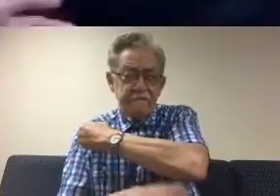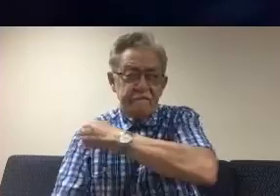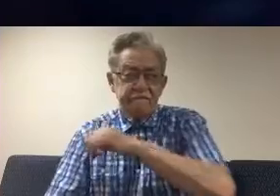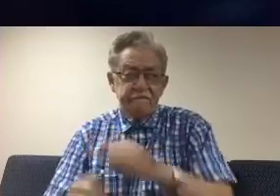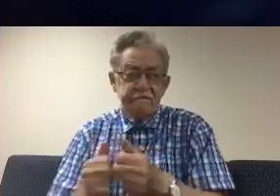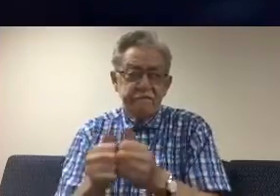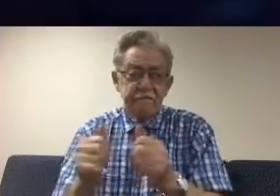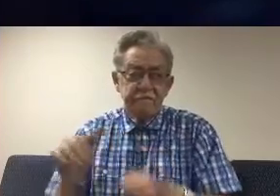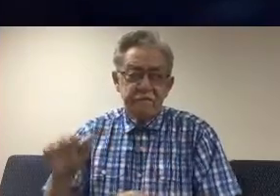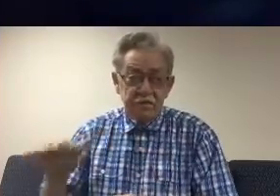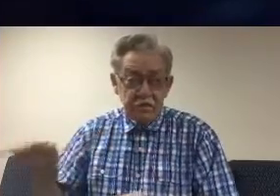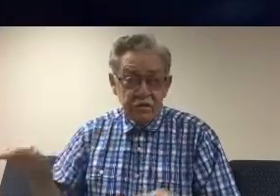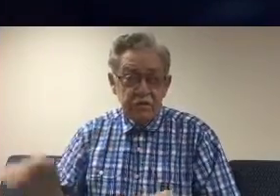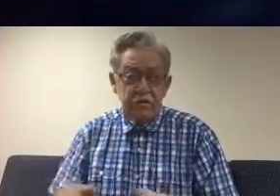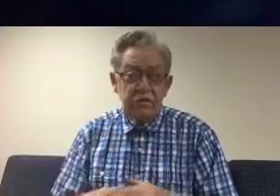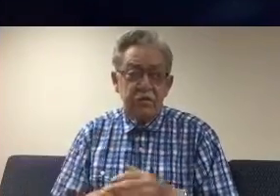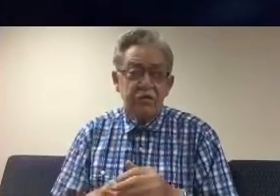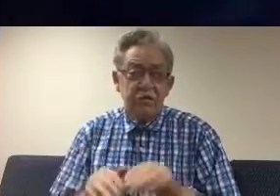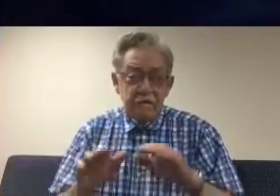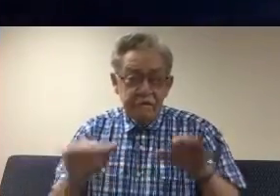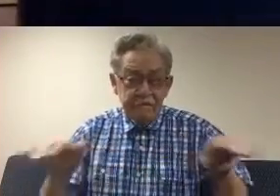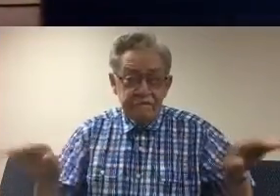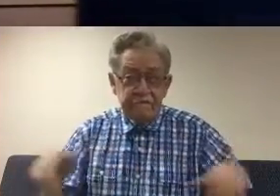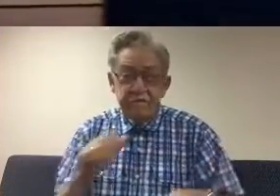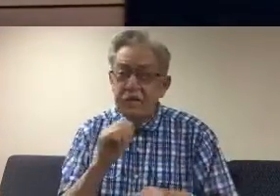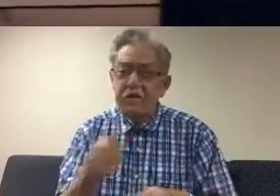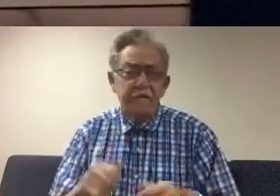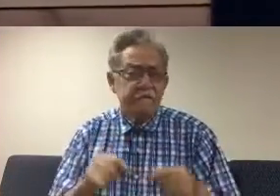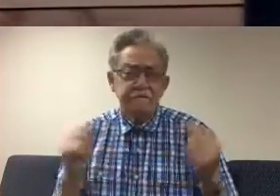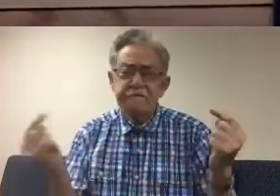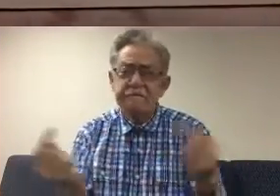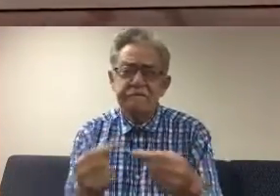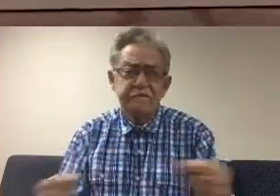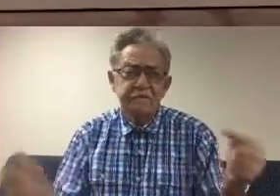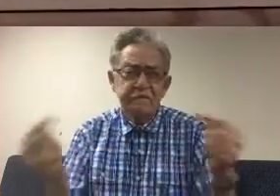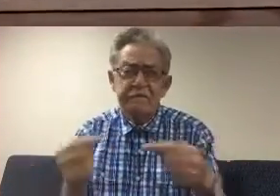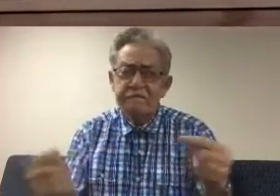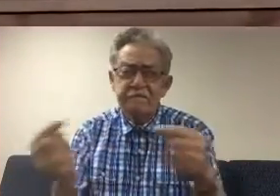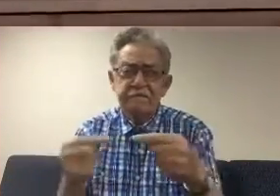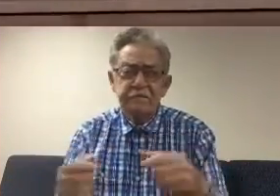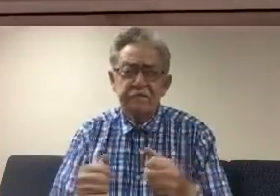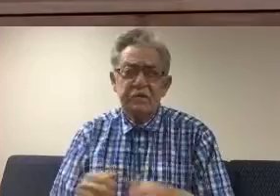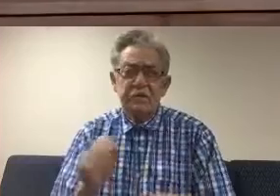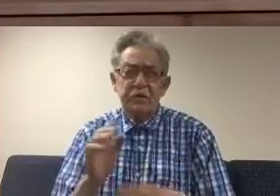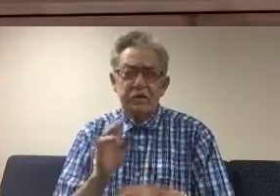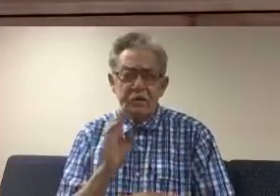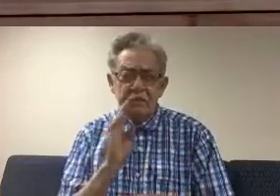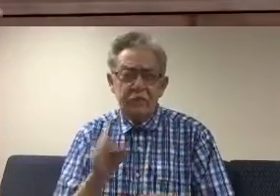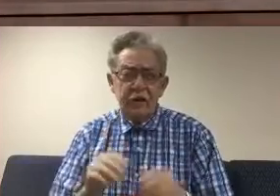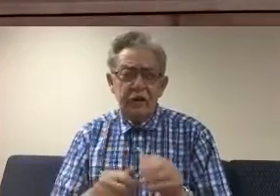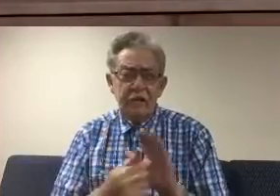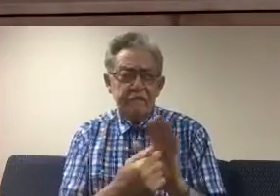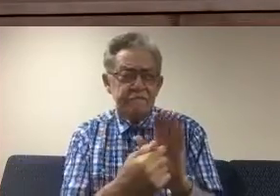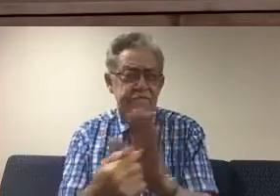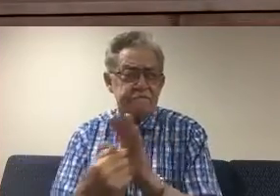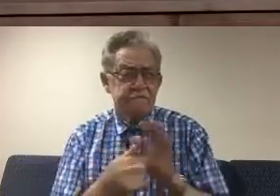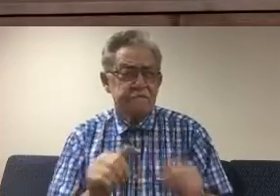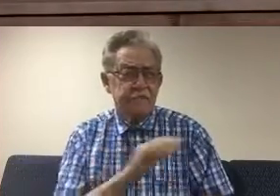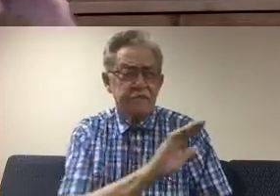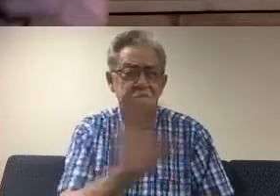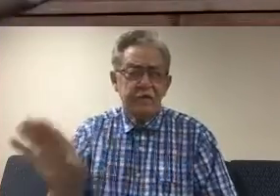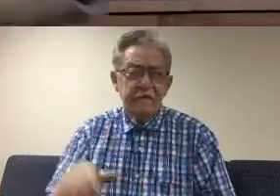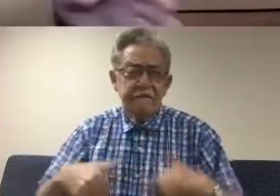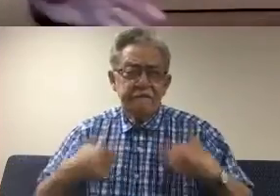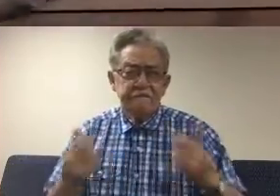follow through with that, it's not going to be by arguing. It's going to be by demonstrating your life,